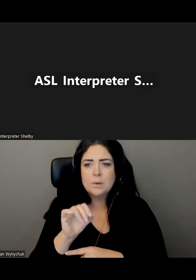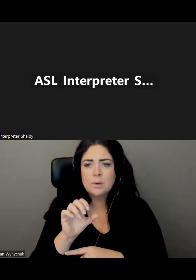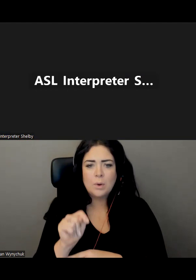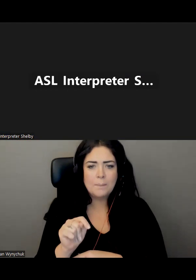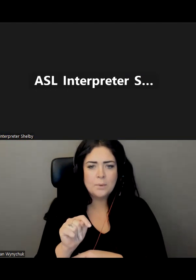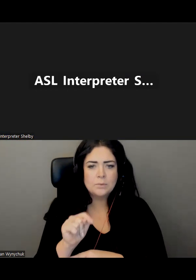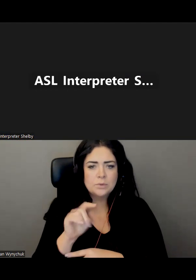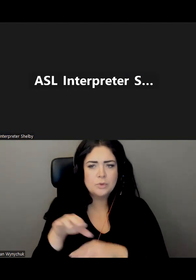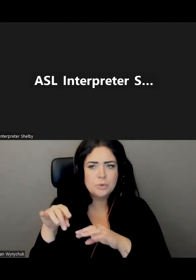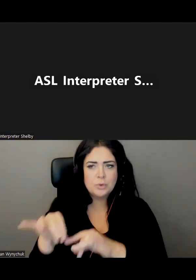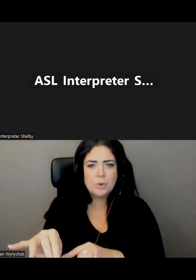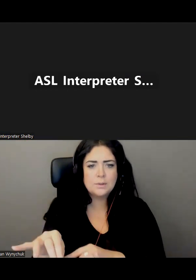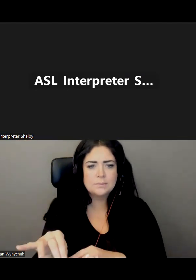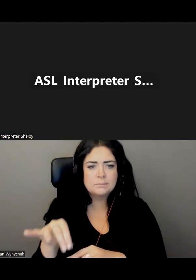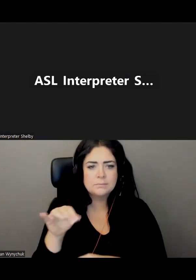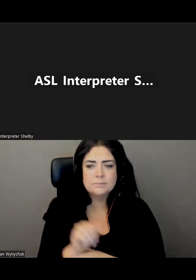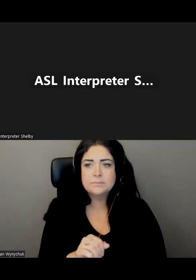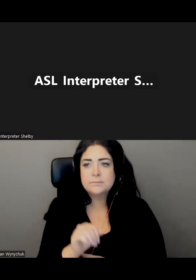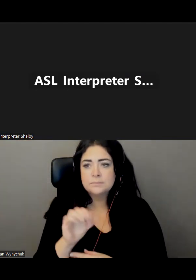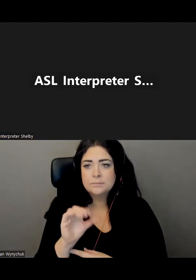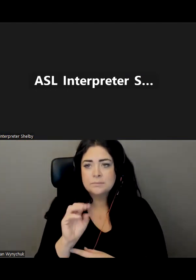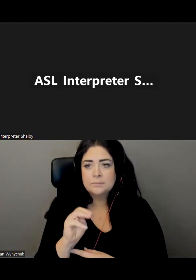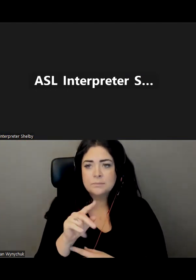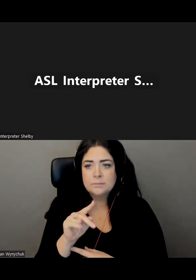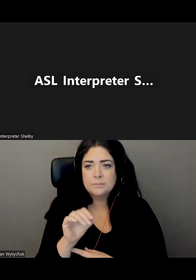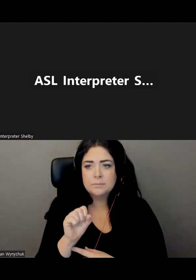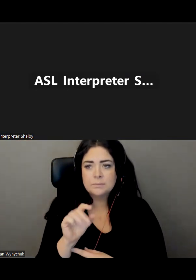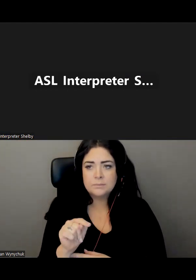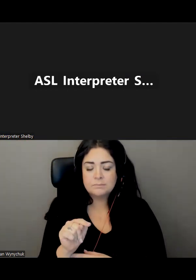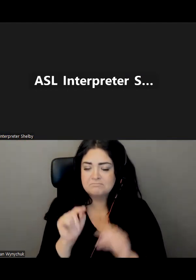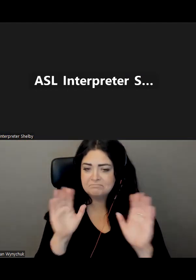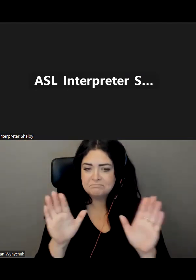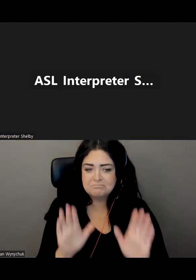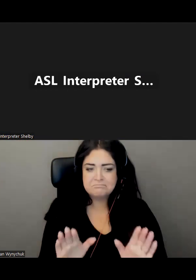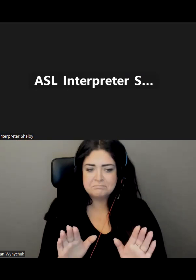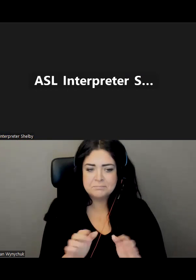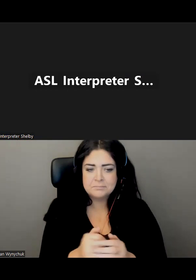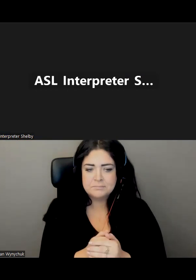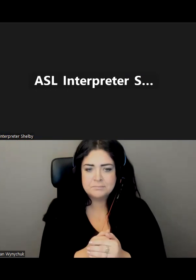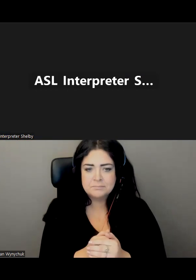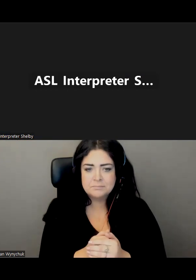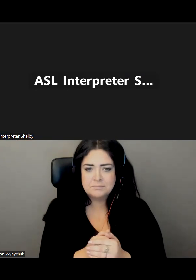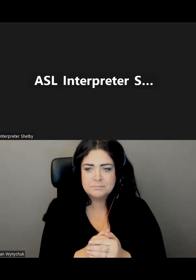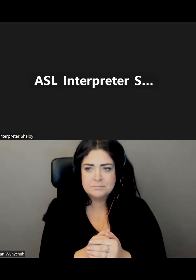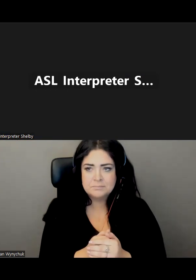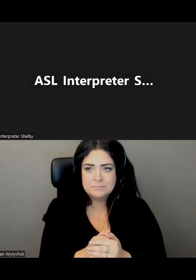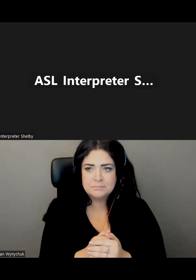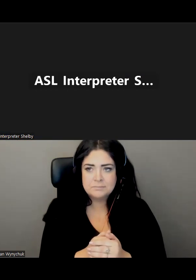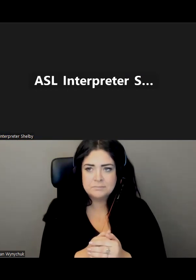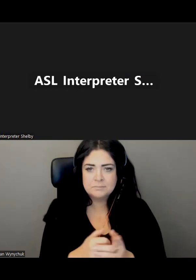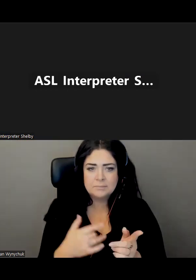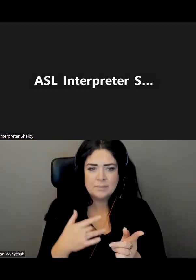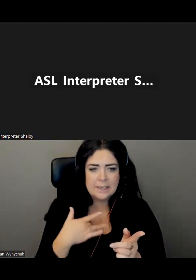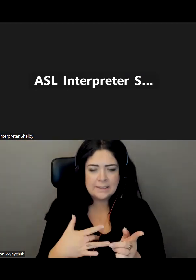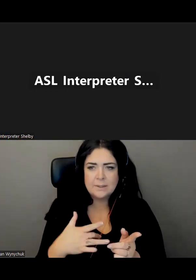Excellent question. So compost is awesome. I usually find that I add my